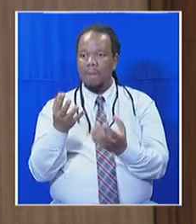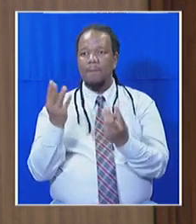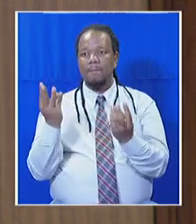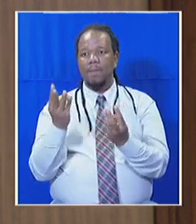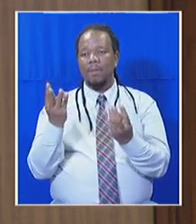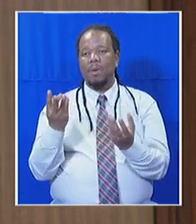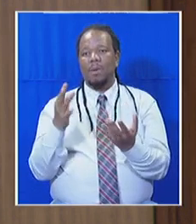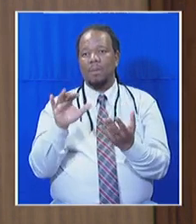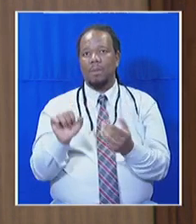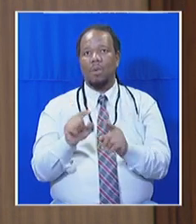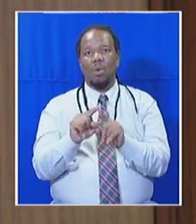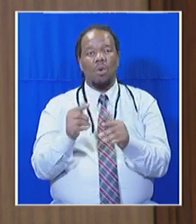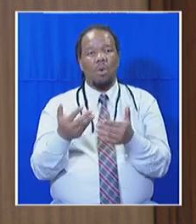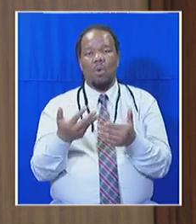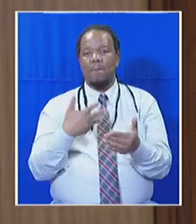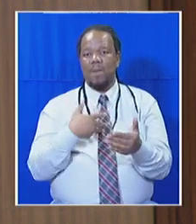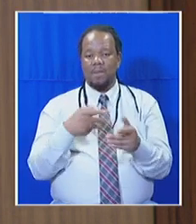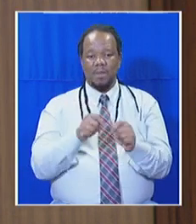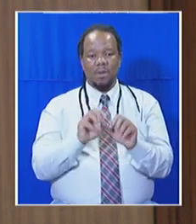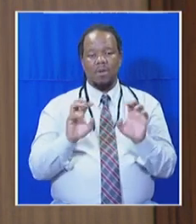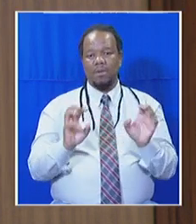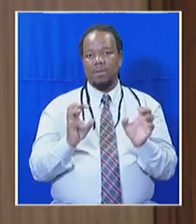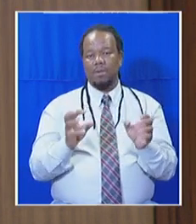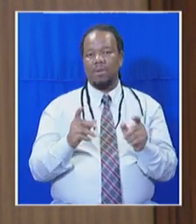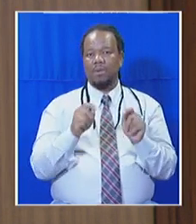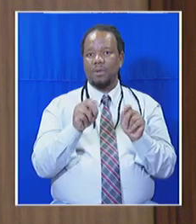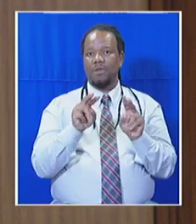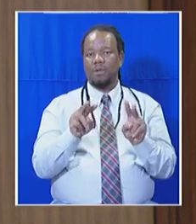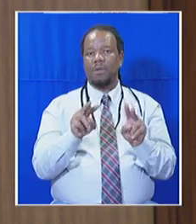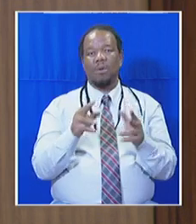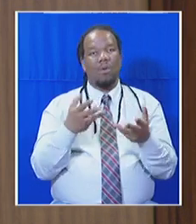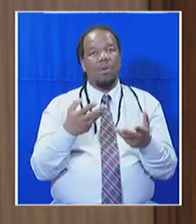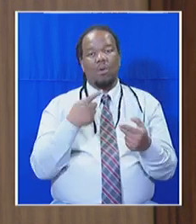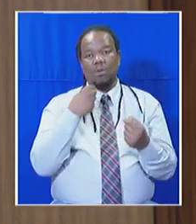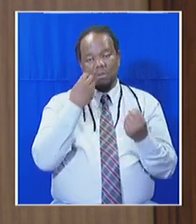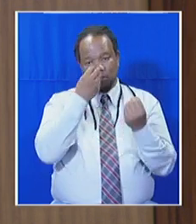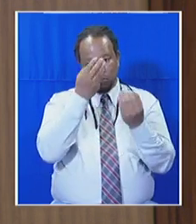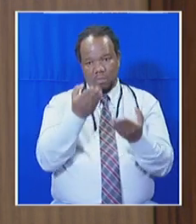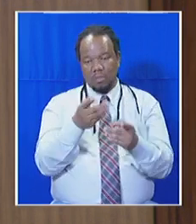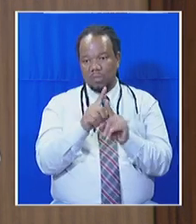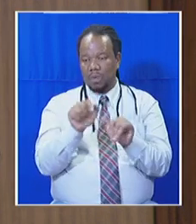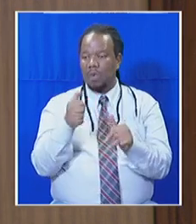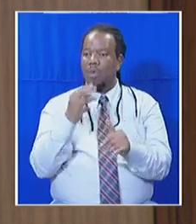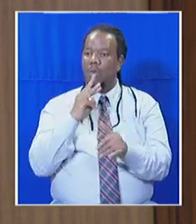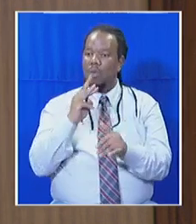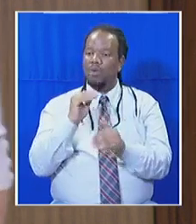media? Will it be frequent enough for memorability and soon enough whilst there's still water to be saved? Thank